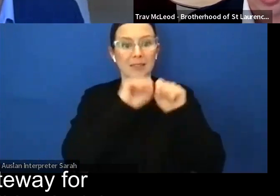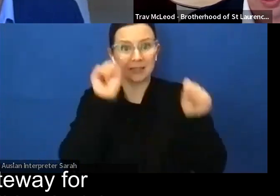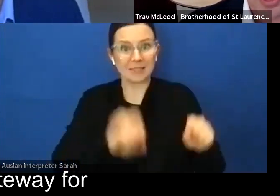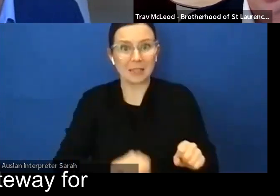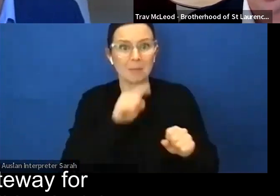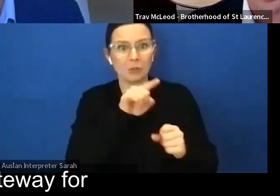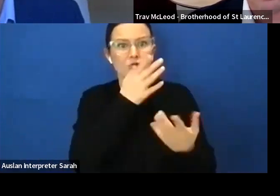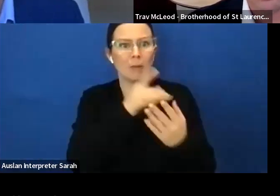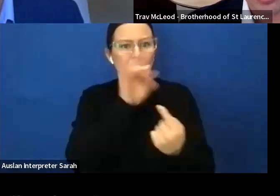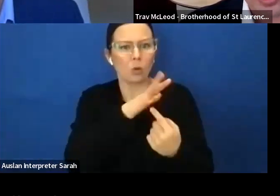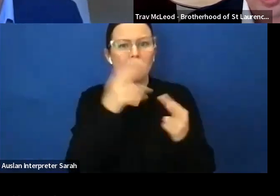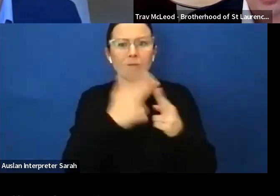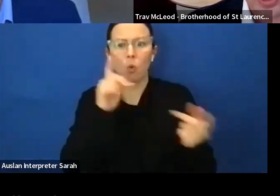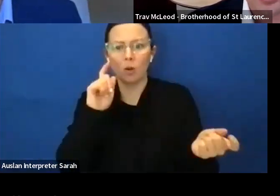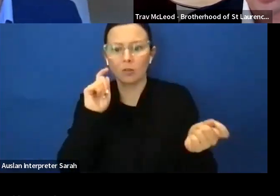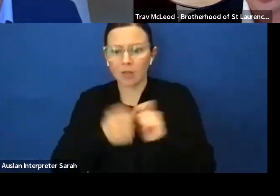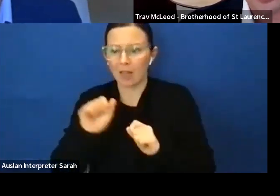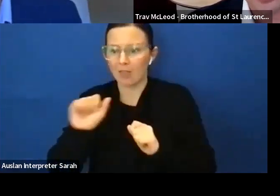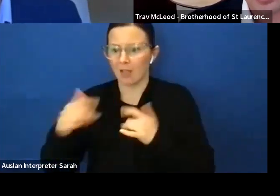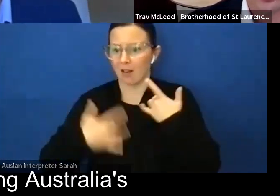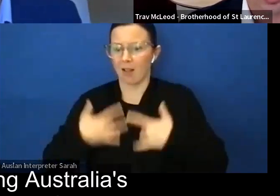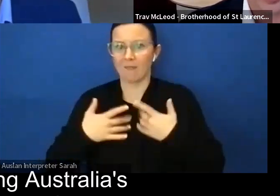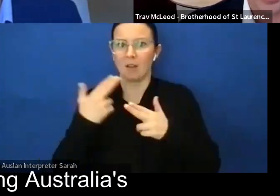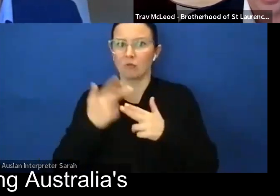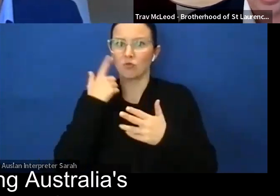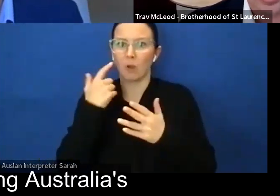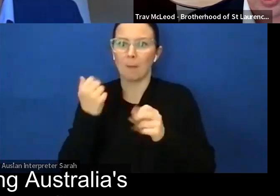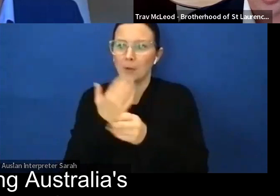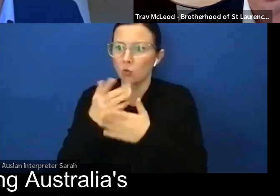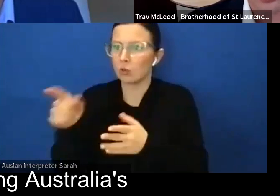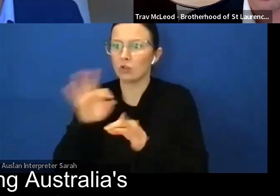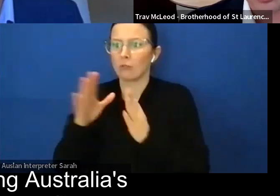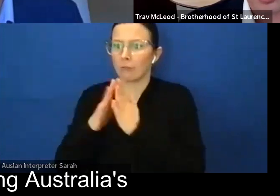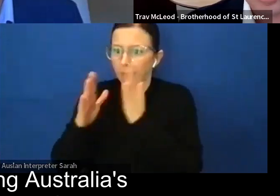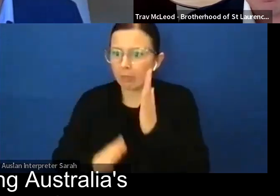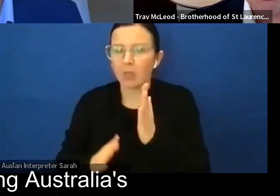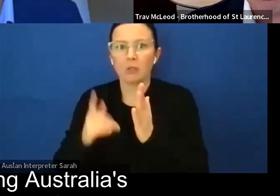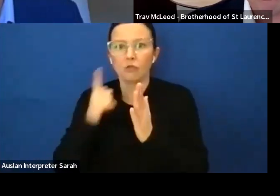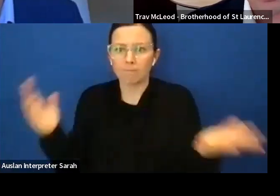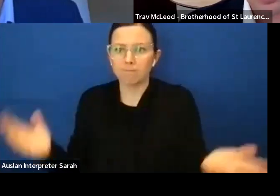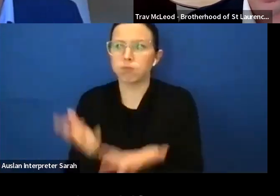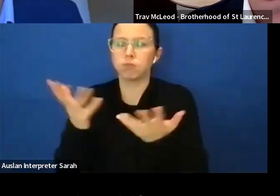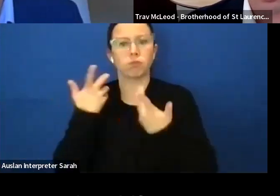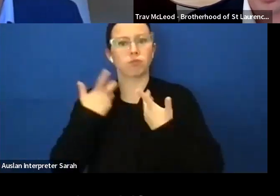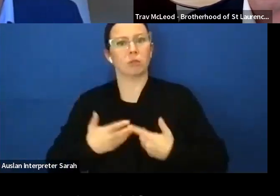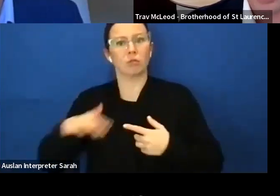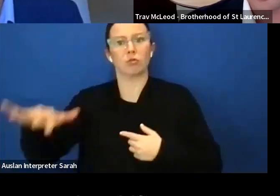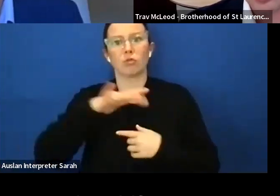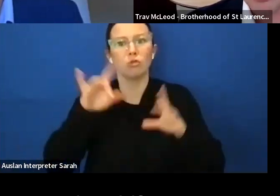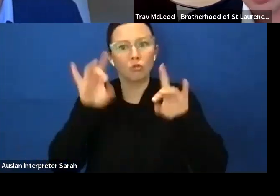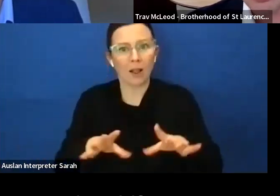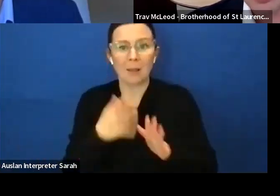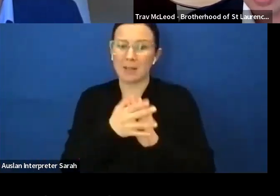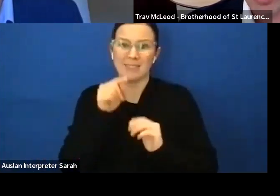expanding children's rights, for addressing disadvantage, and to growing Australia's future prosperity. And that requires a